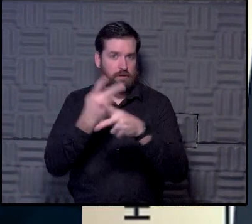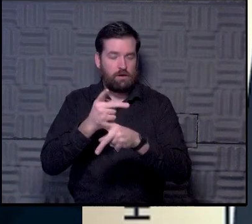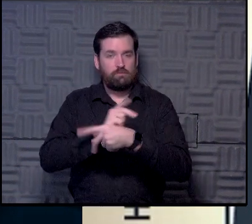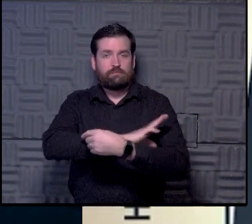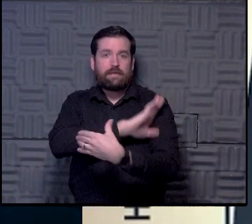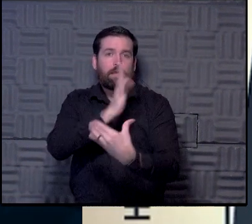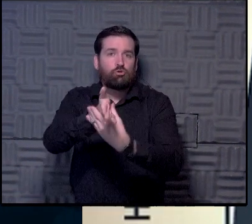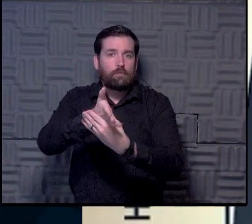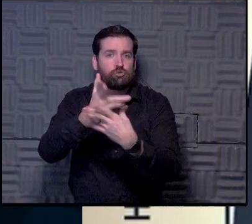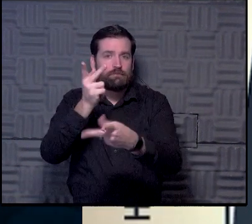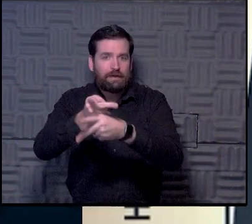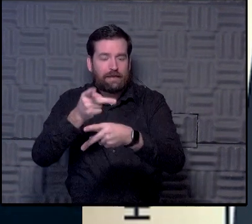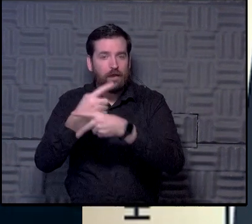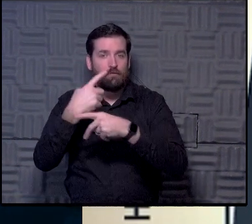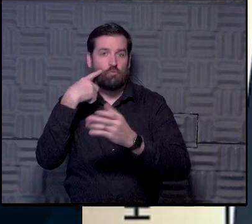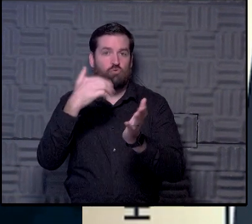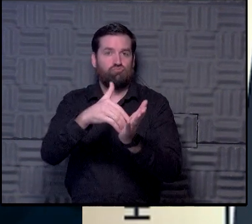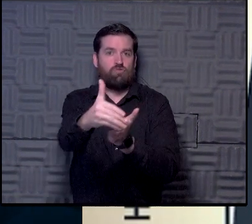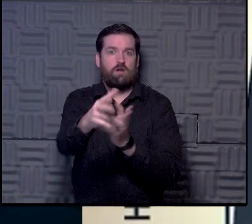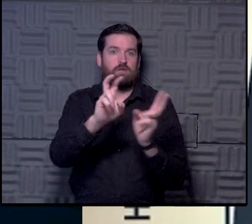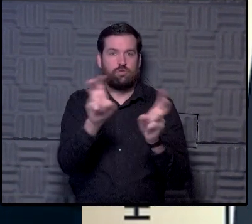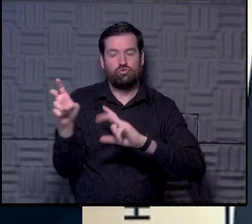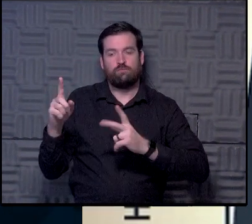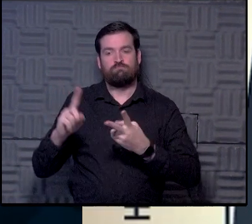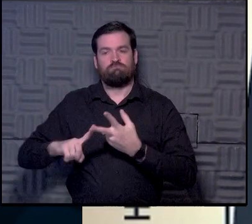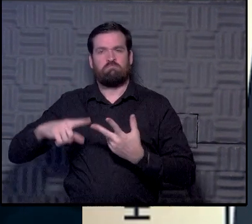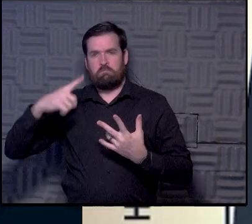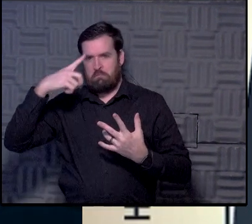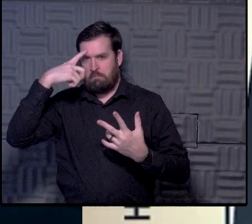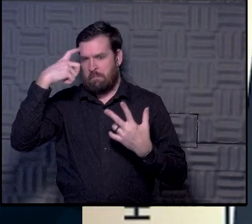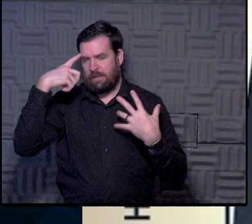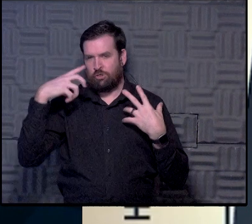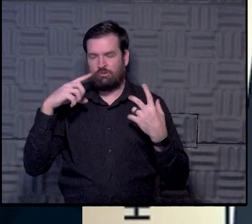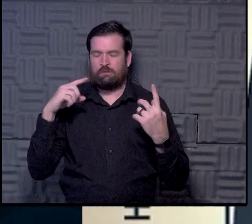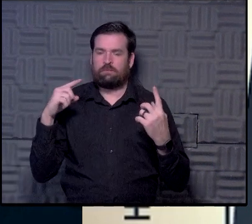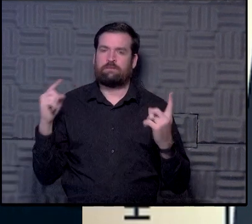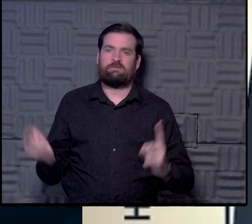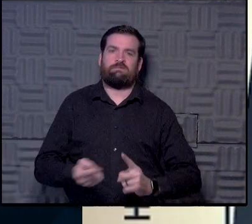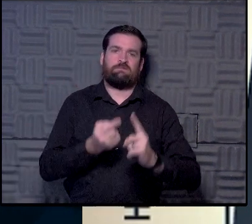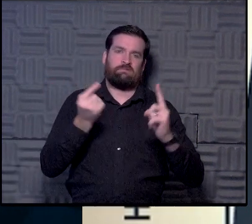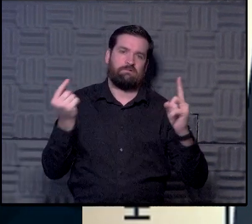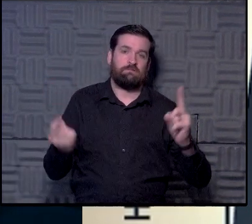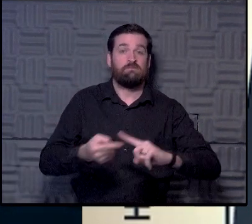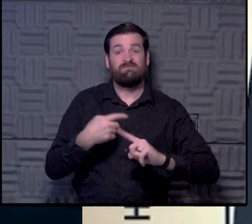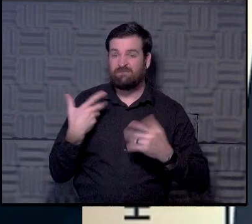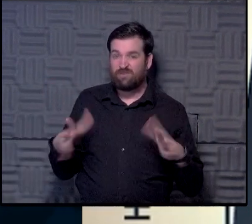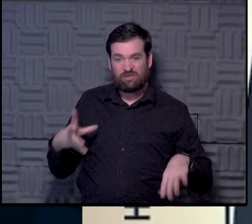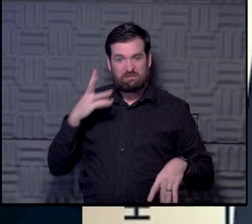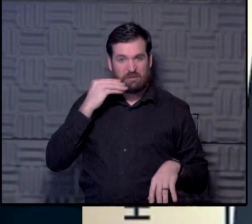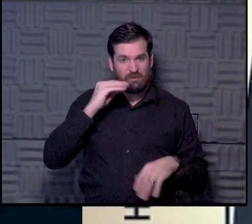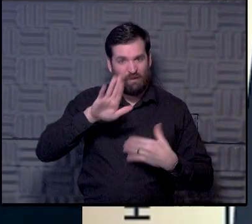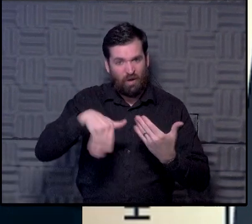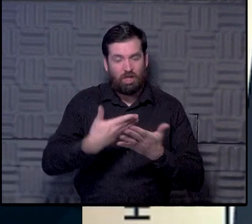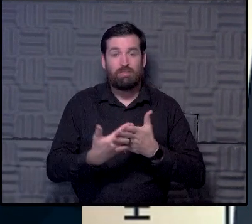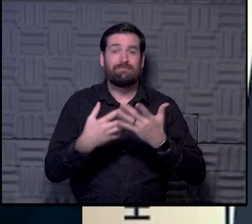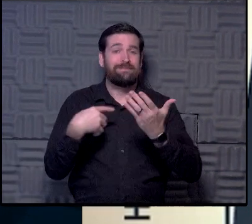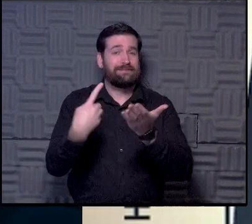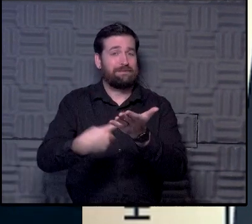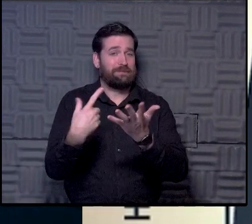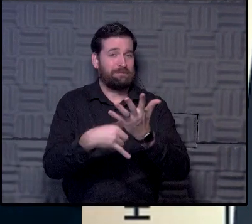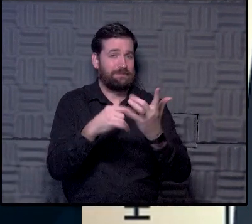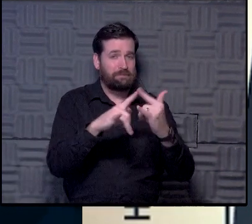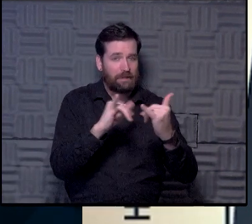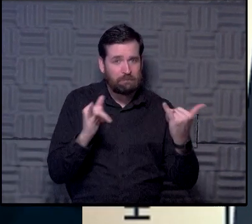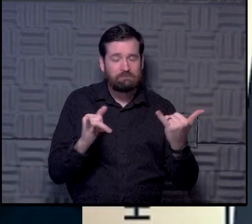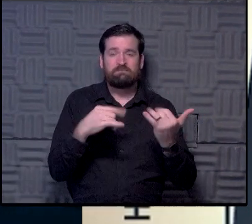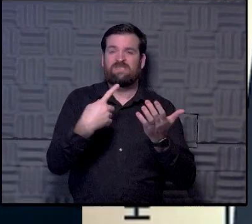interruption of care for patients in chronic conditions, and then the mental anguish. And I just want to tell you, we have experienced all of these. Yes. Sometimes concurrently, sometimes